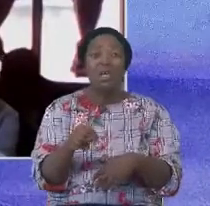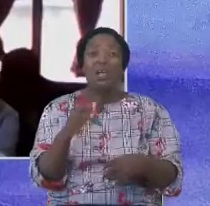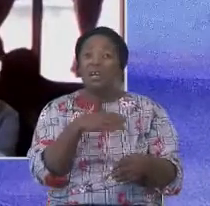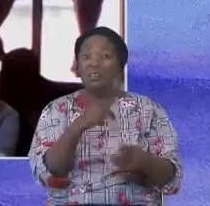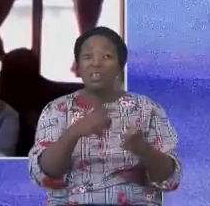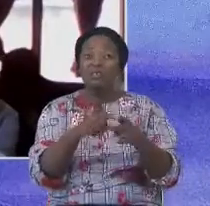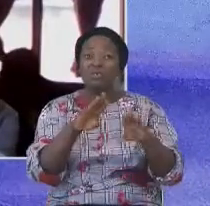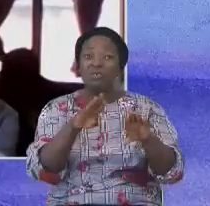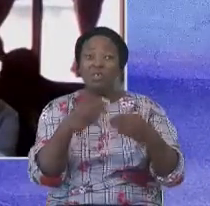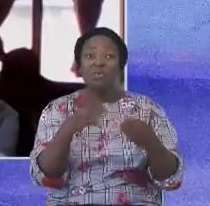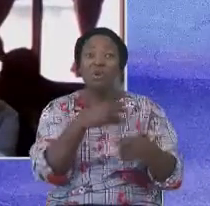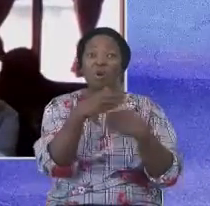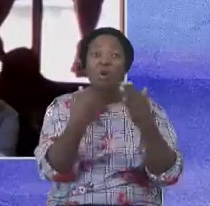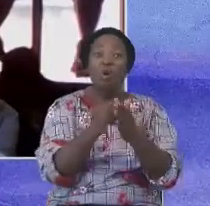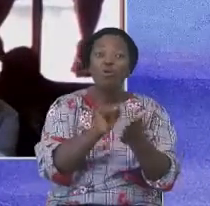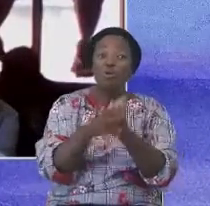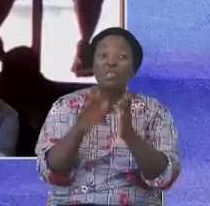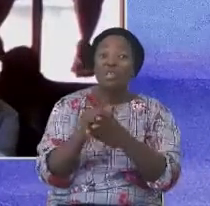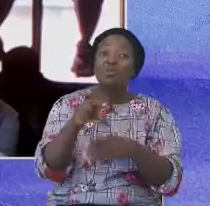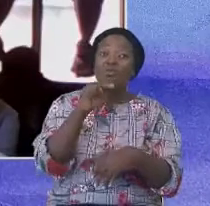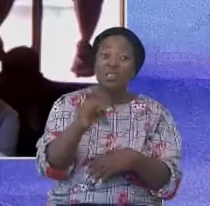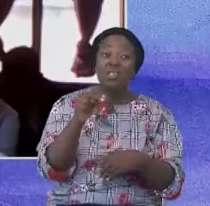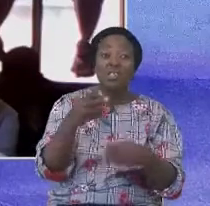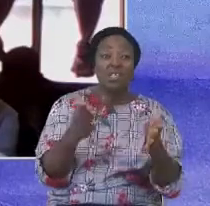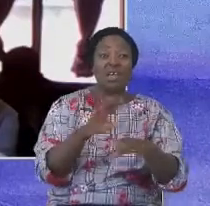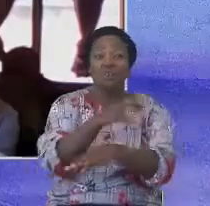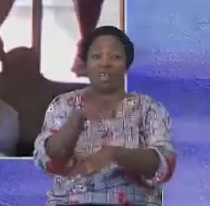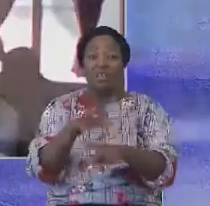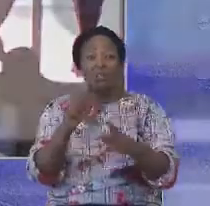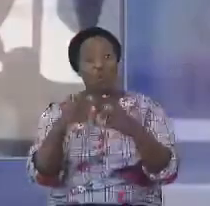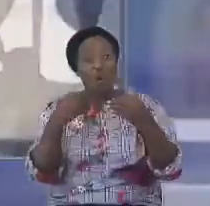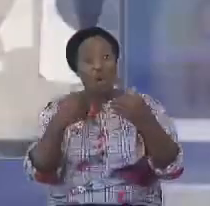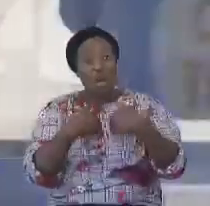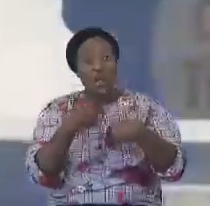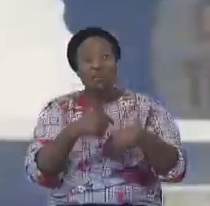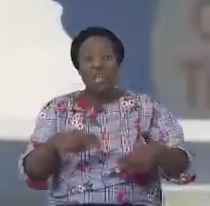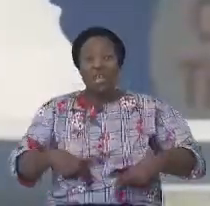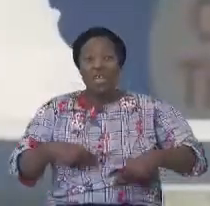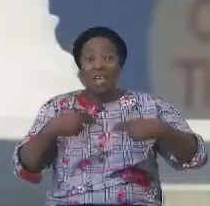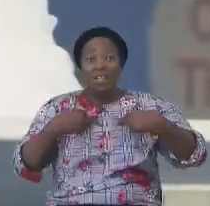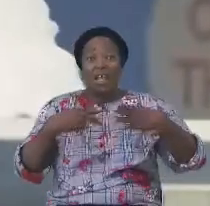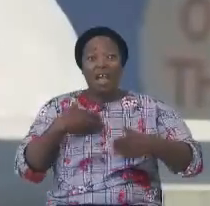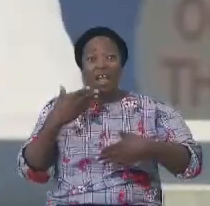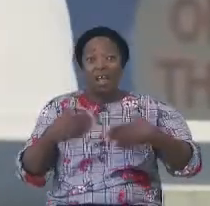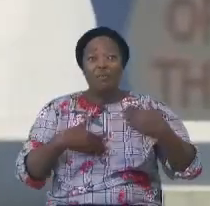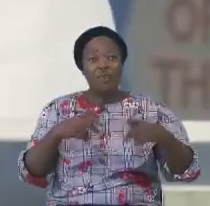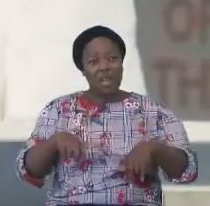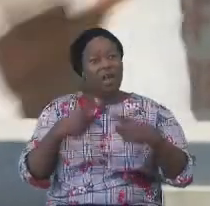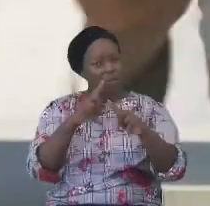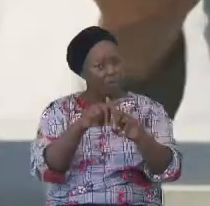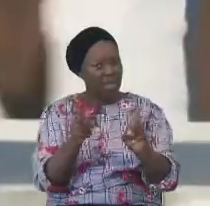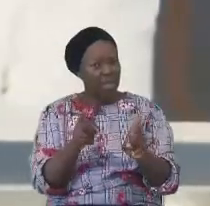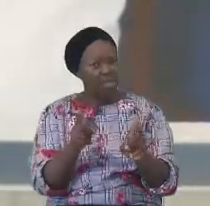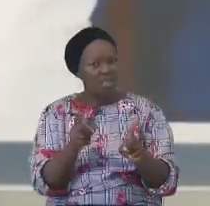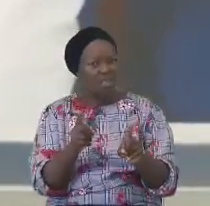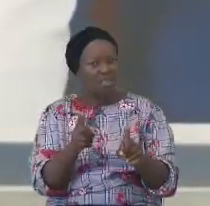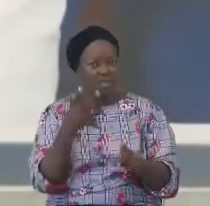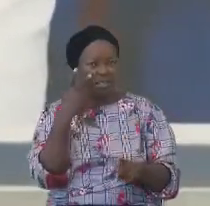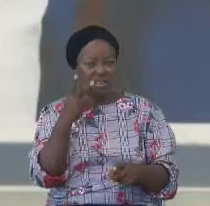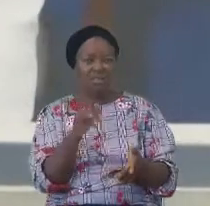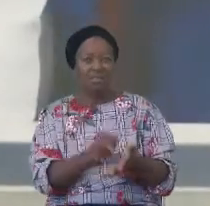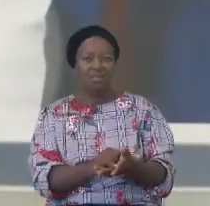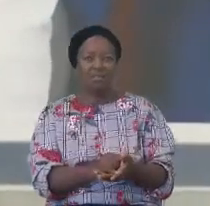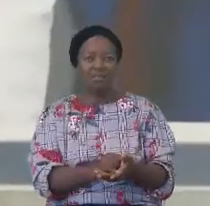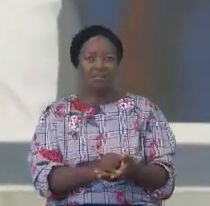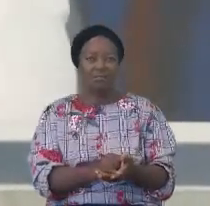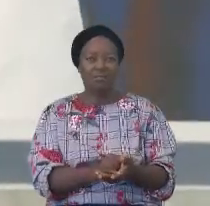to provide companionship for you, to provide all the substance, everything you will need to have a